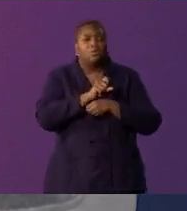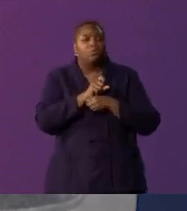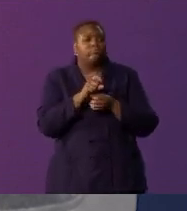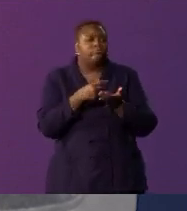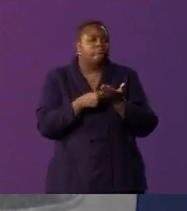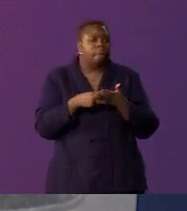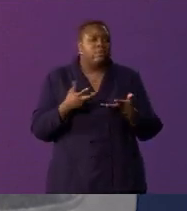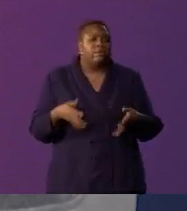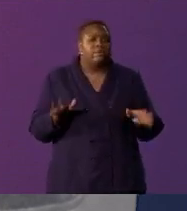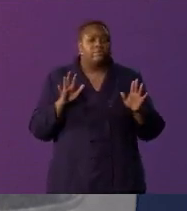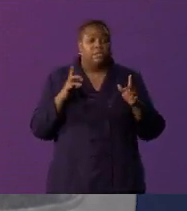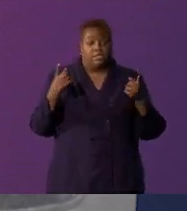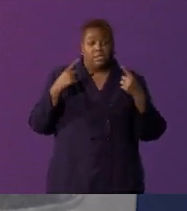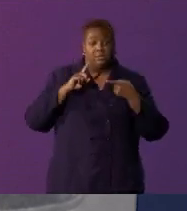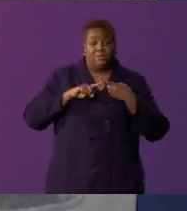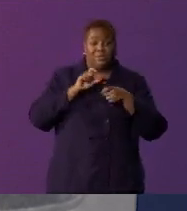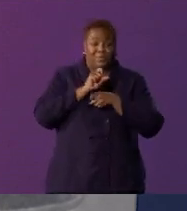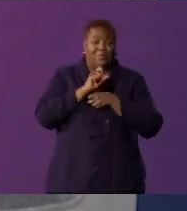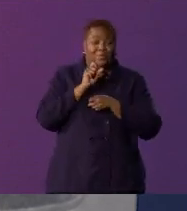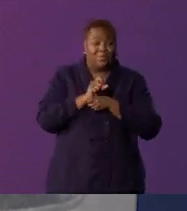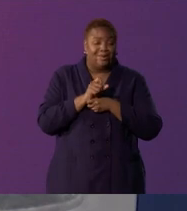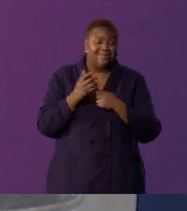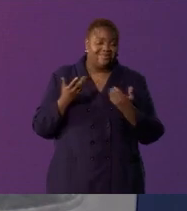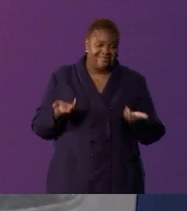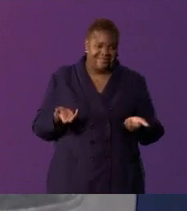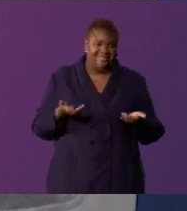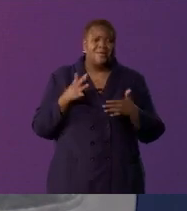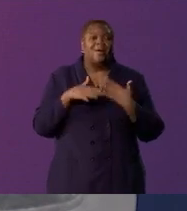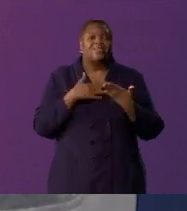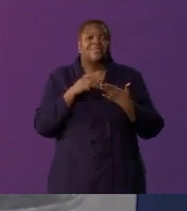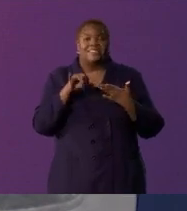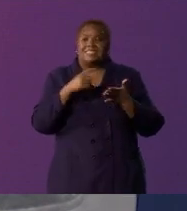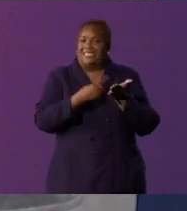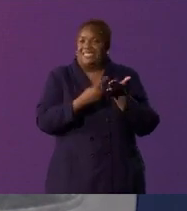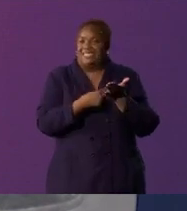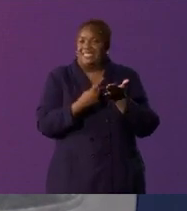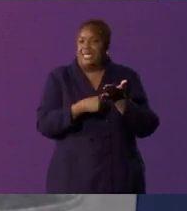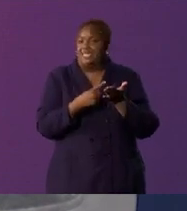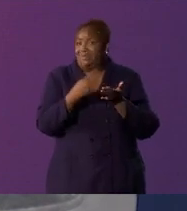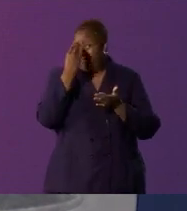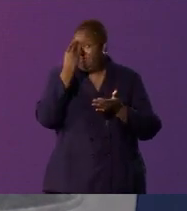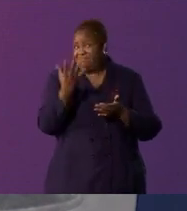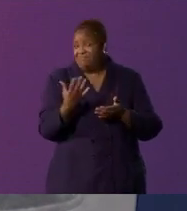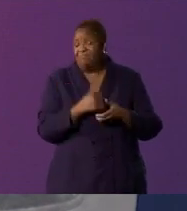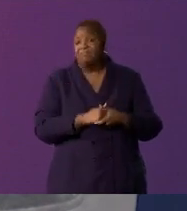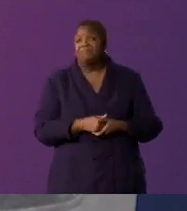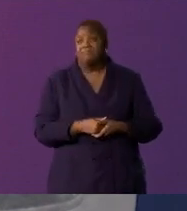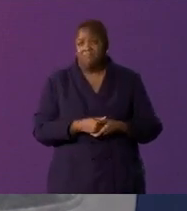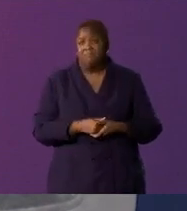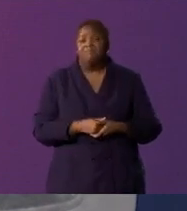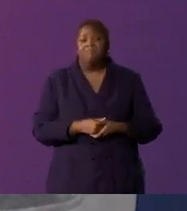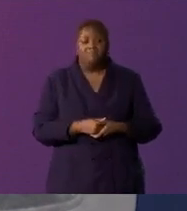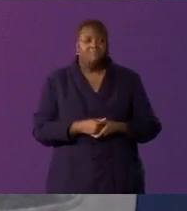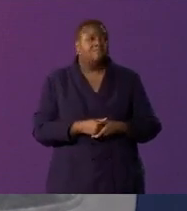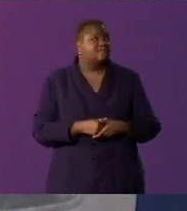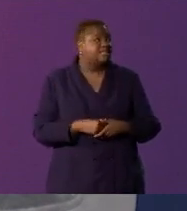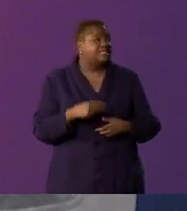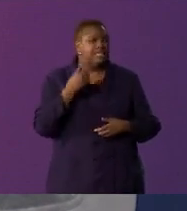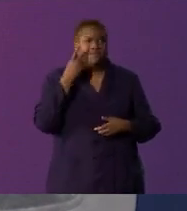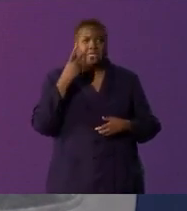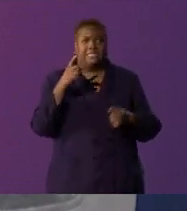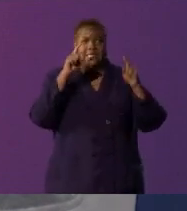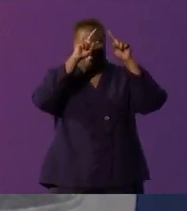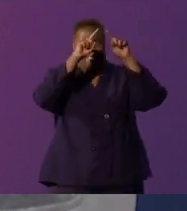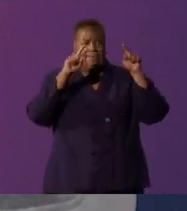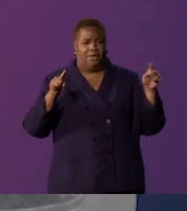come to work all the time. All of this is being talked about. But I have to tell you, if I look at the pyramid of